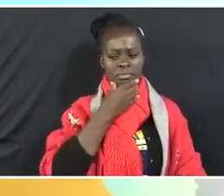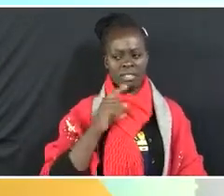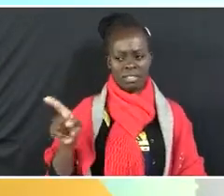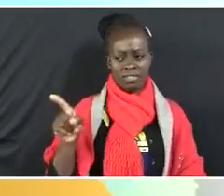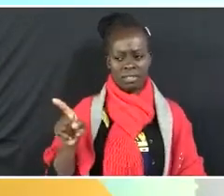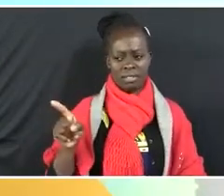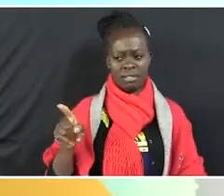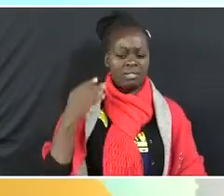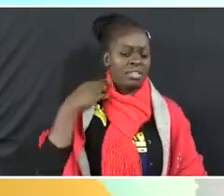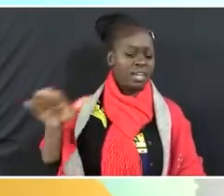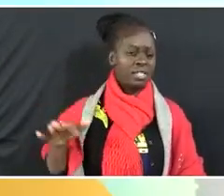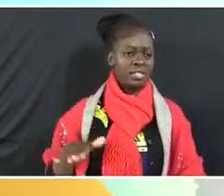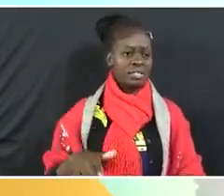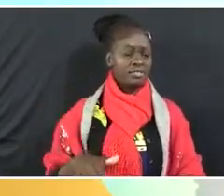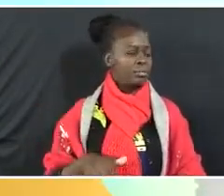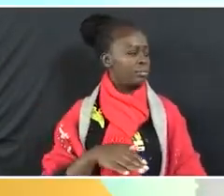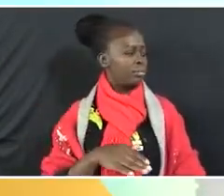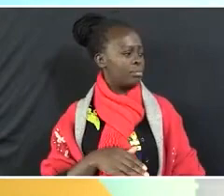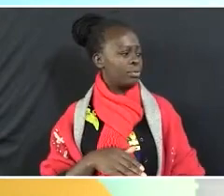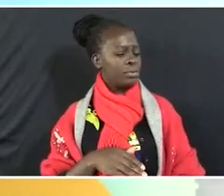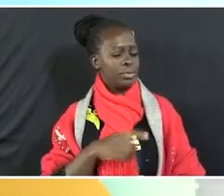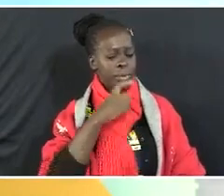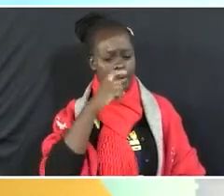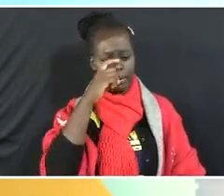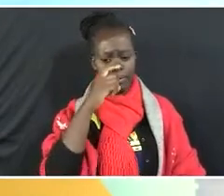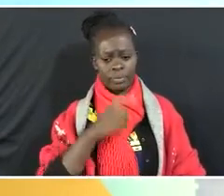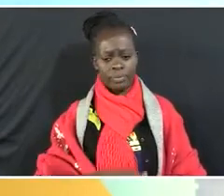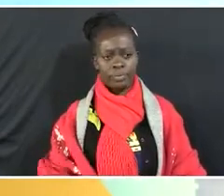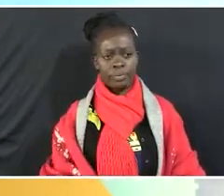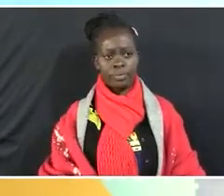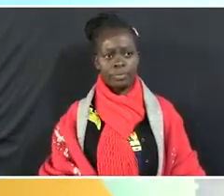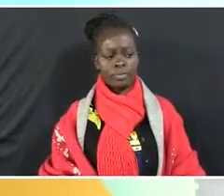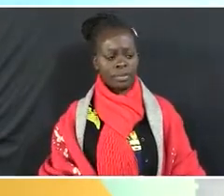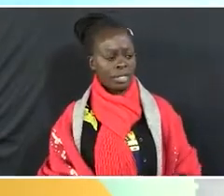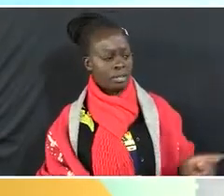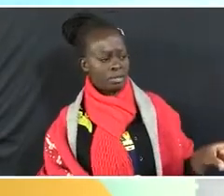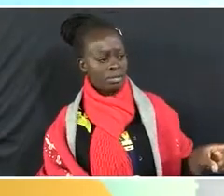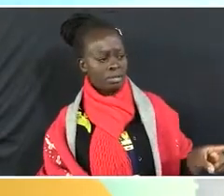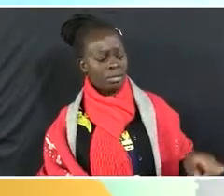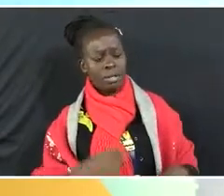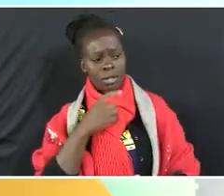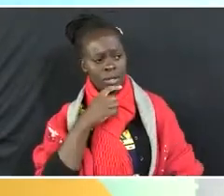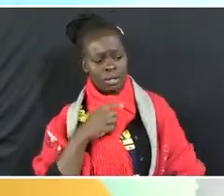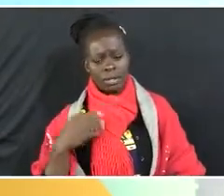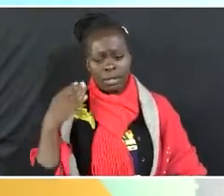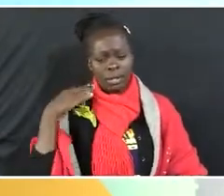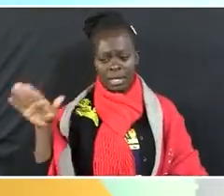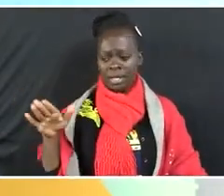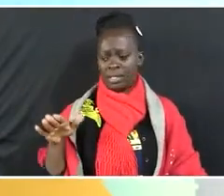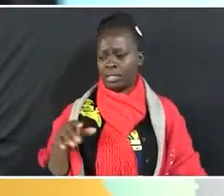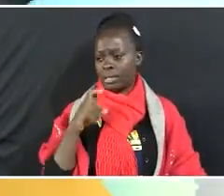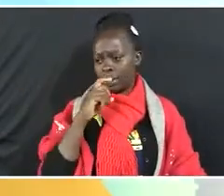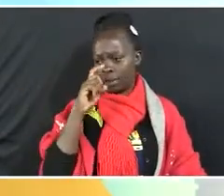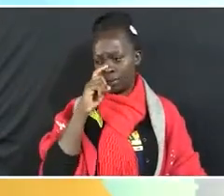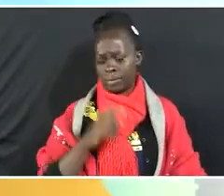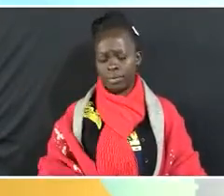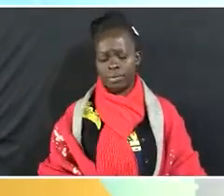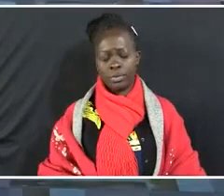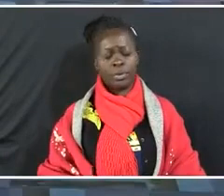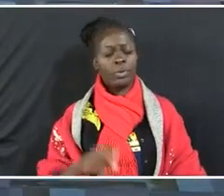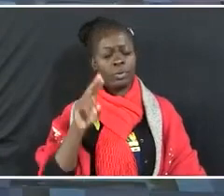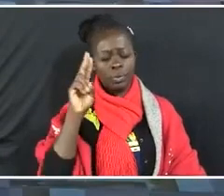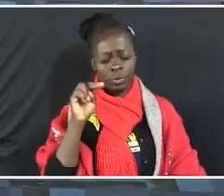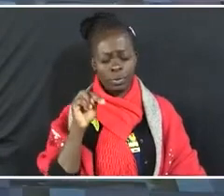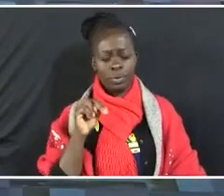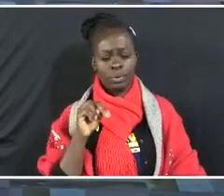one? You hate. Okay. Now let's preach to those who hate one another. Neither speak